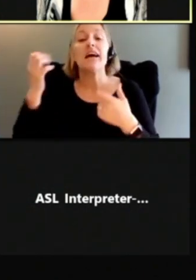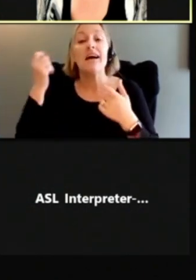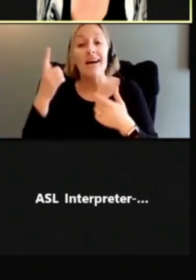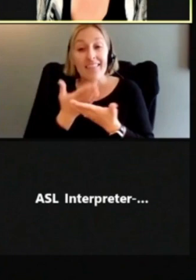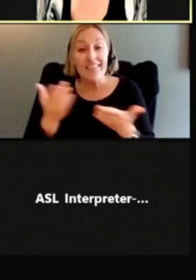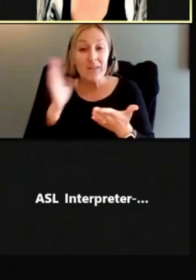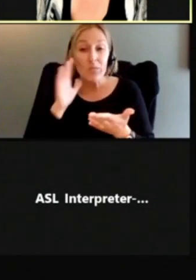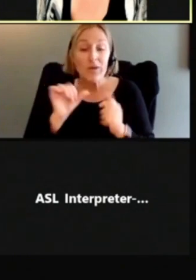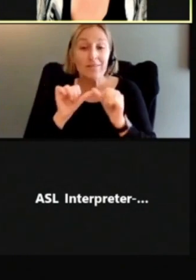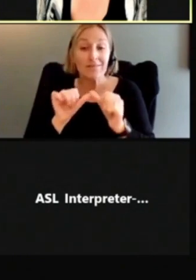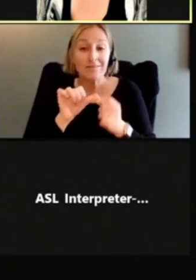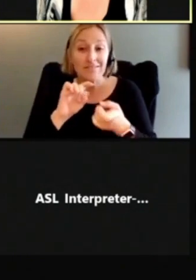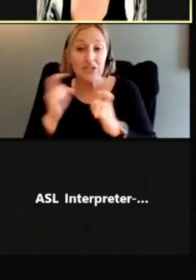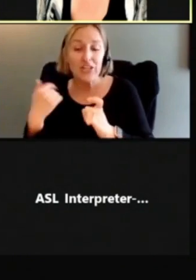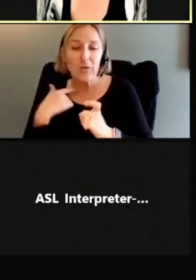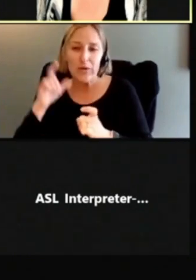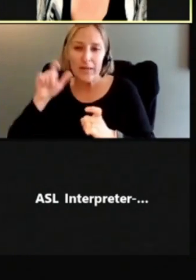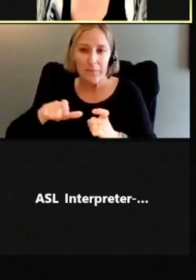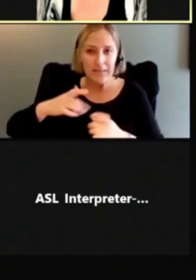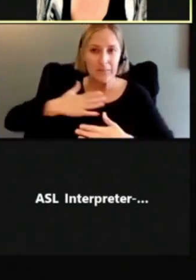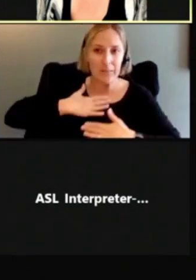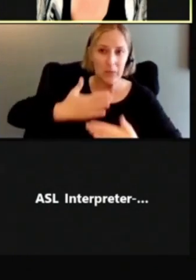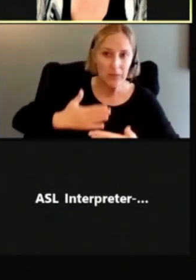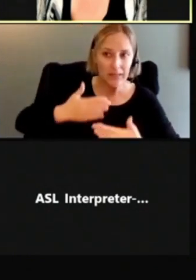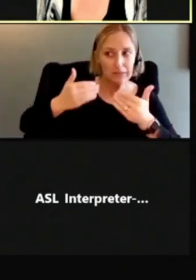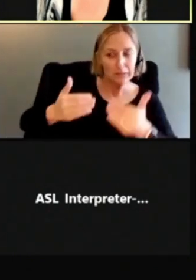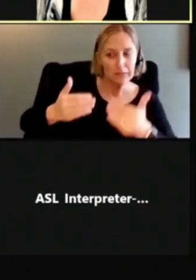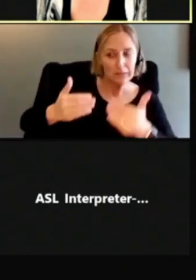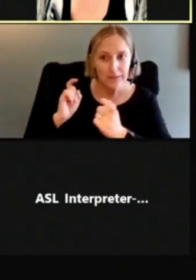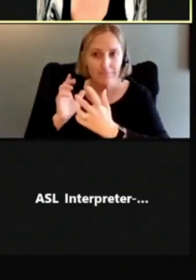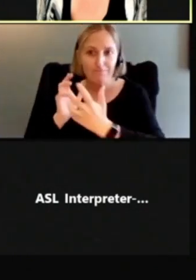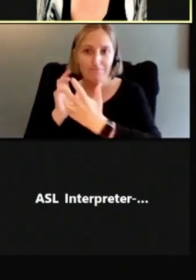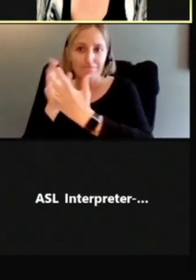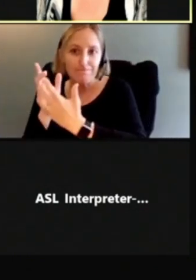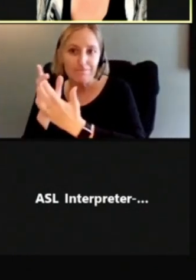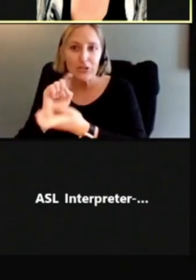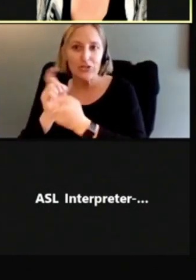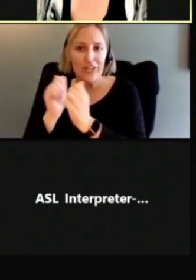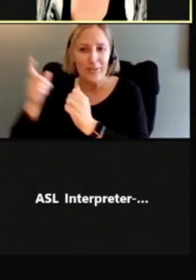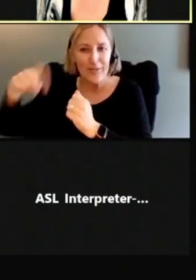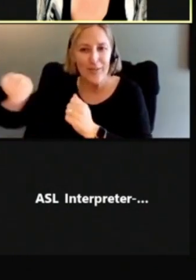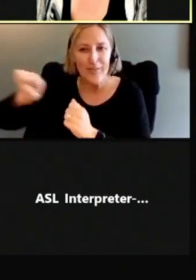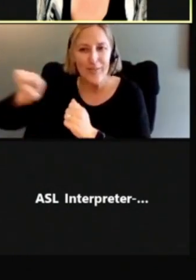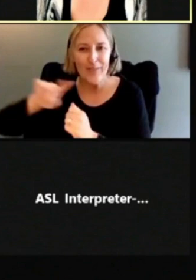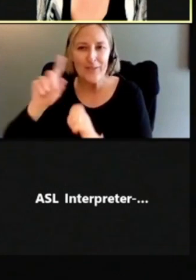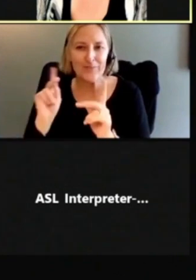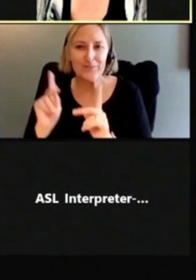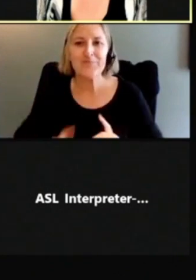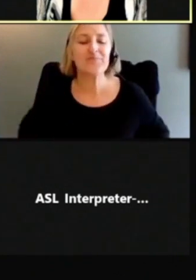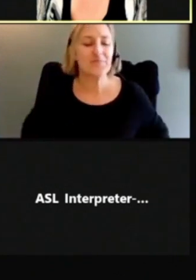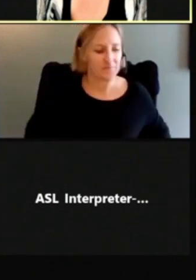to constantly adapt and evolve along with them. Let's see.